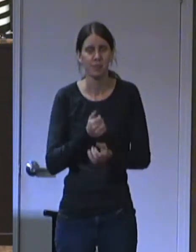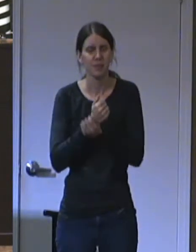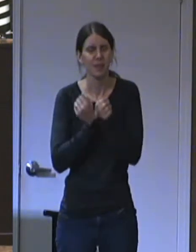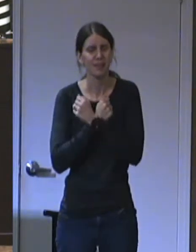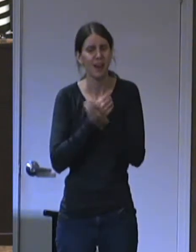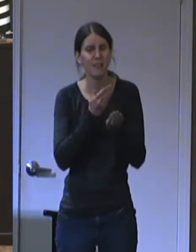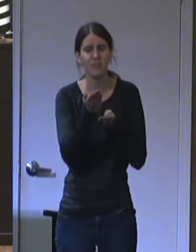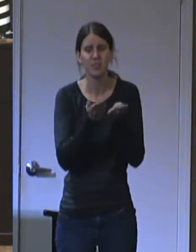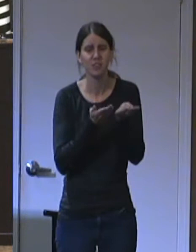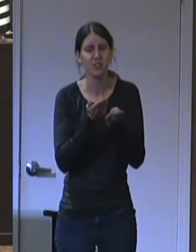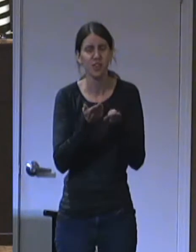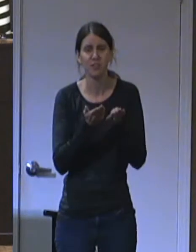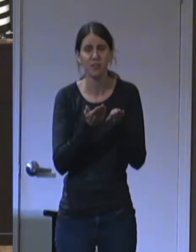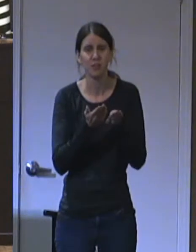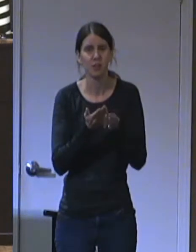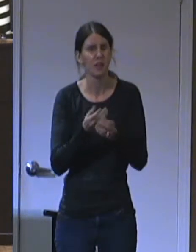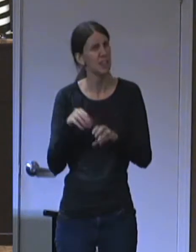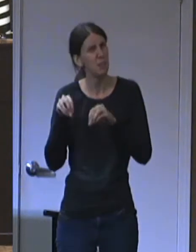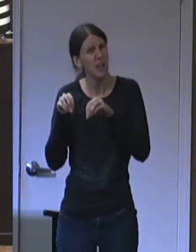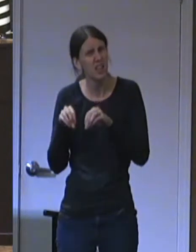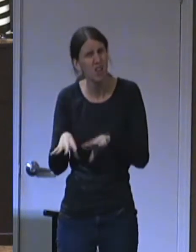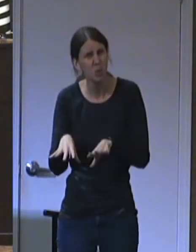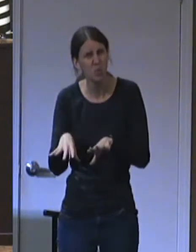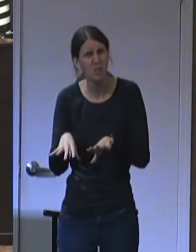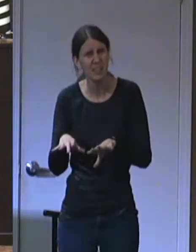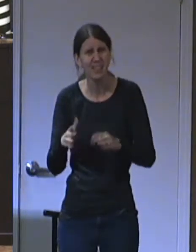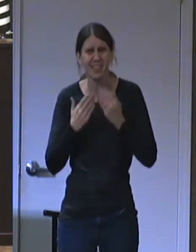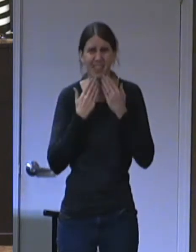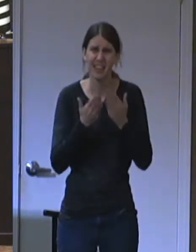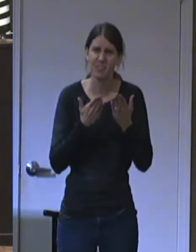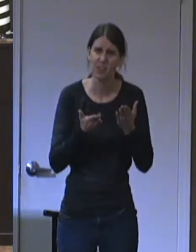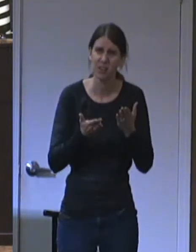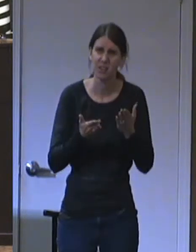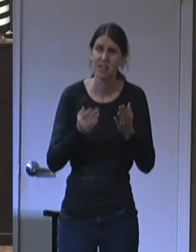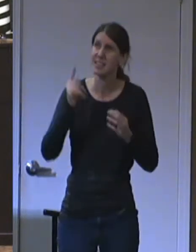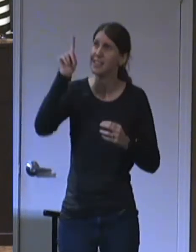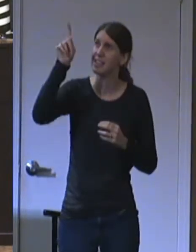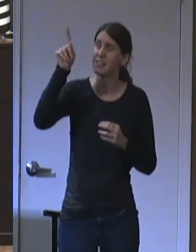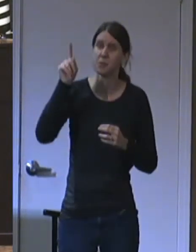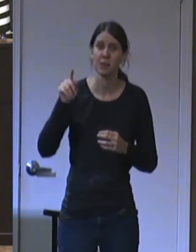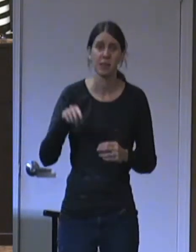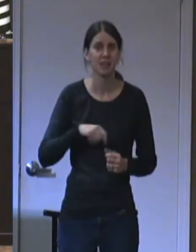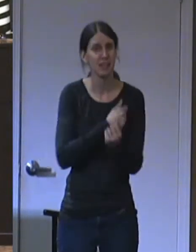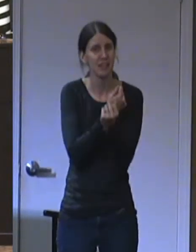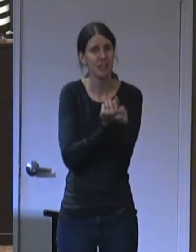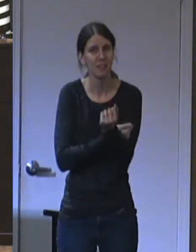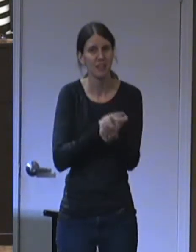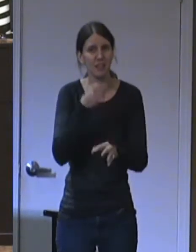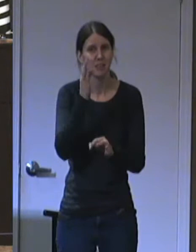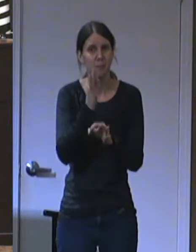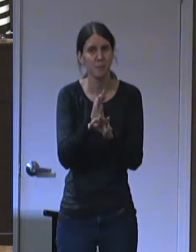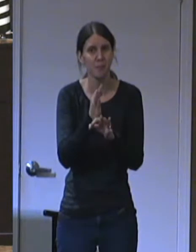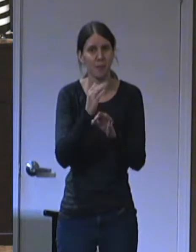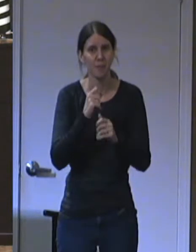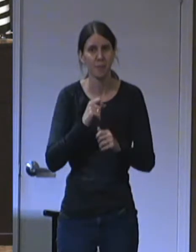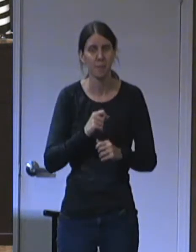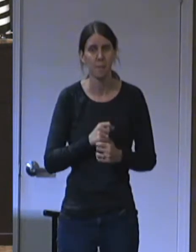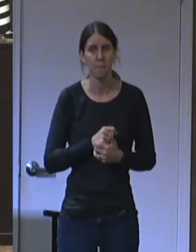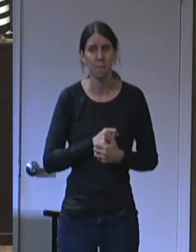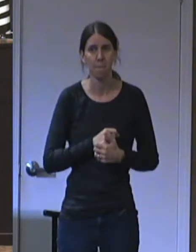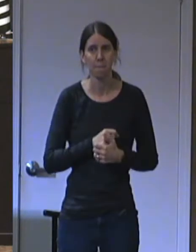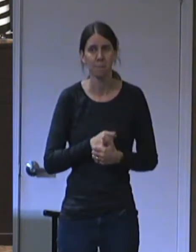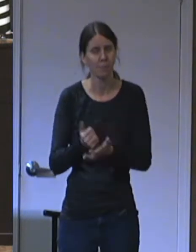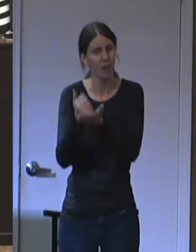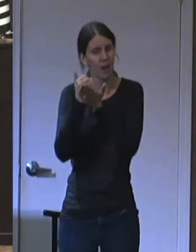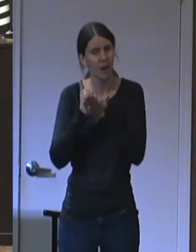to love and serve and give others? Have we lost that thankfulness to God that empowers our faith and